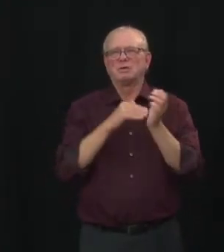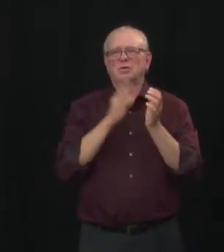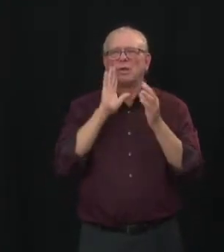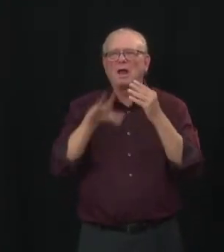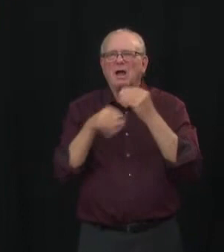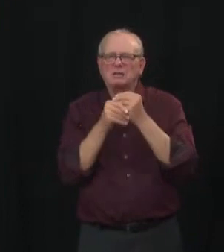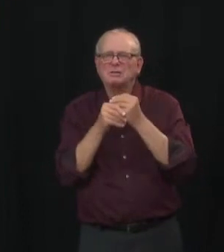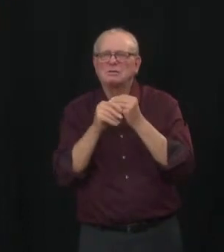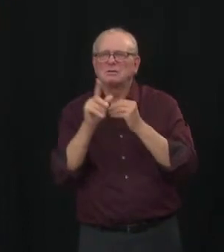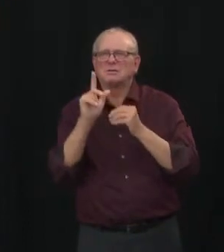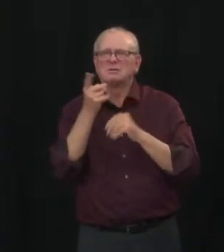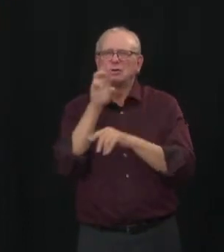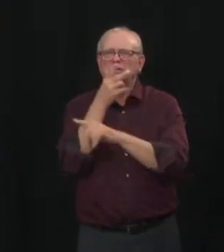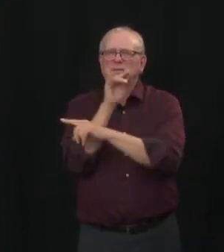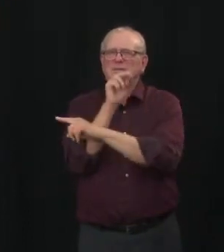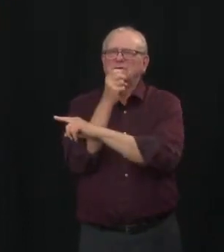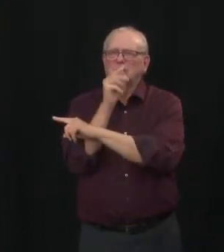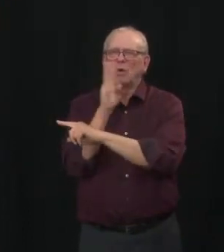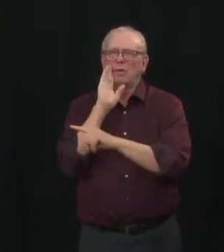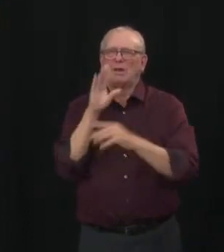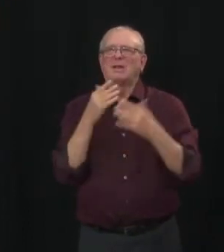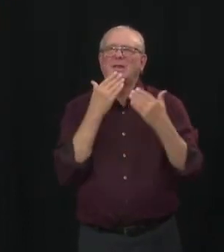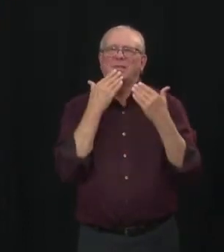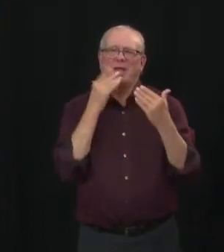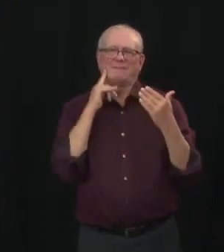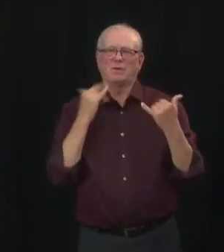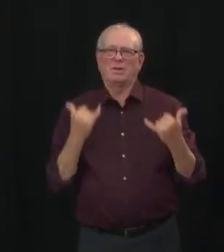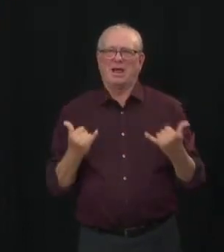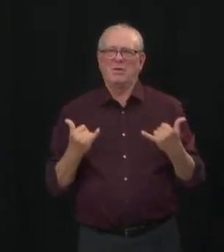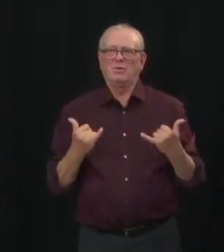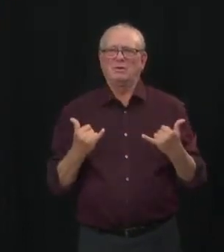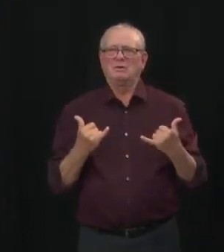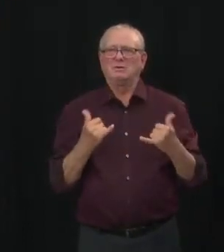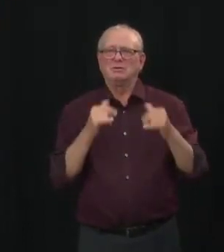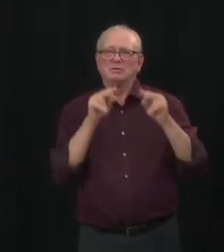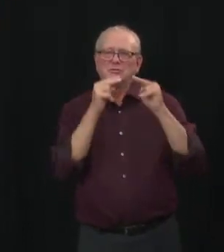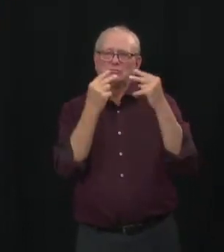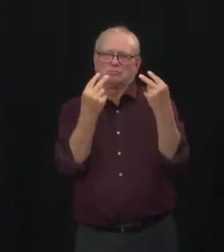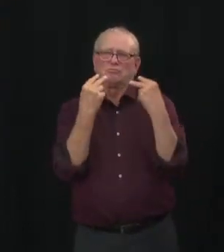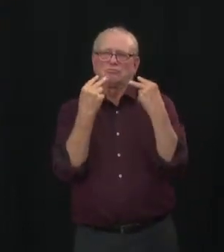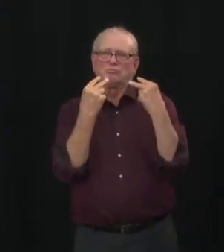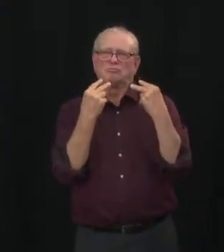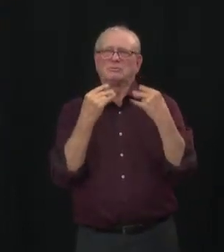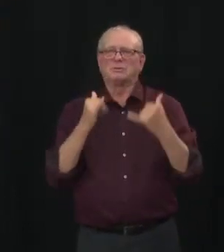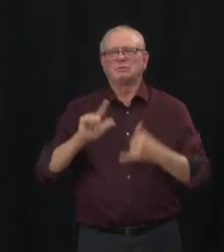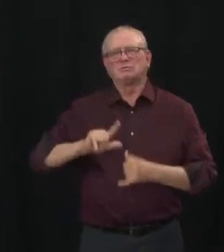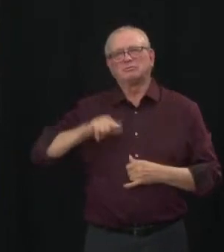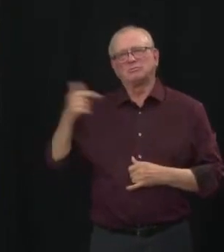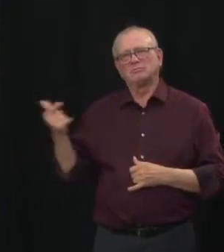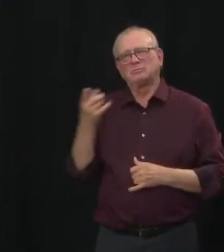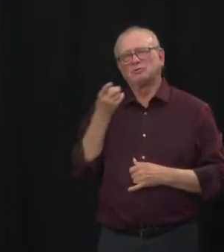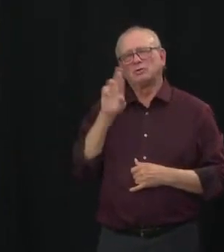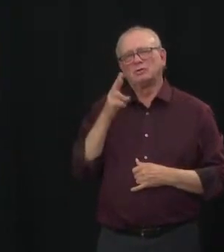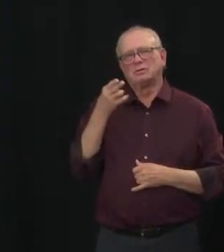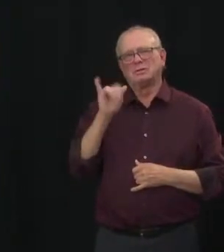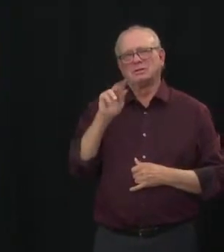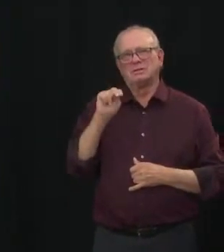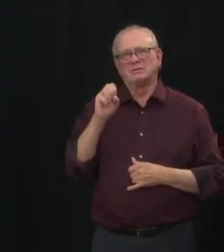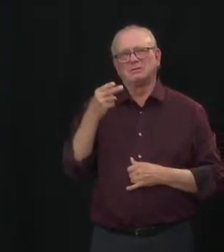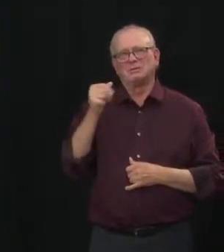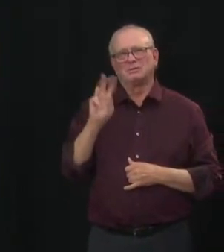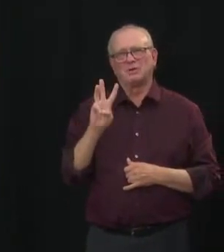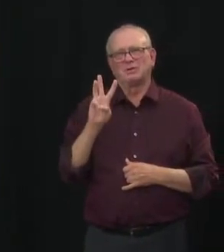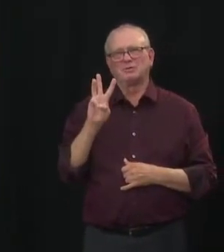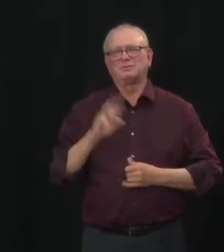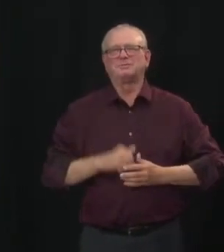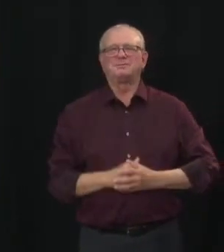you once again for attending today, and I'll now invite Dr. Hinshaw to the podium to provide the update. Thank you, Minister, and